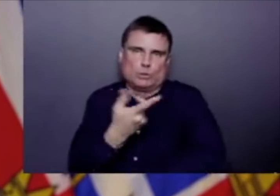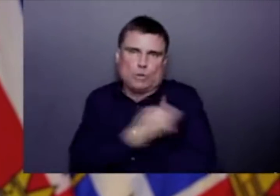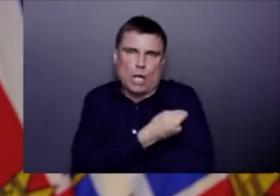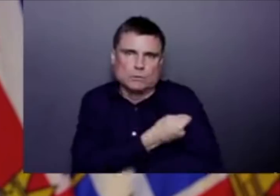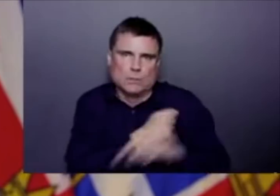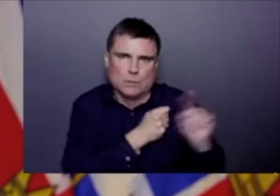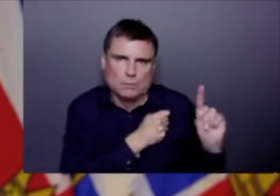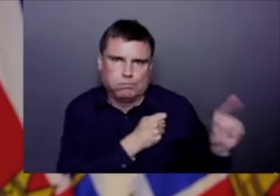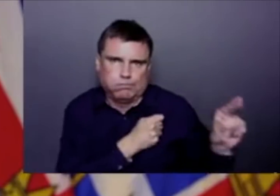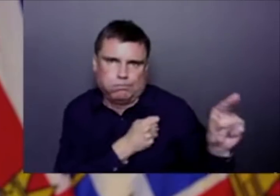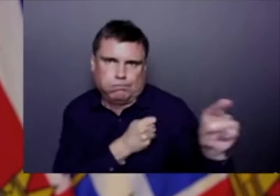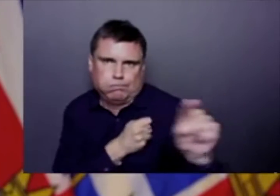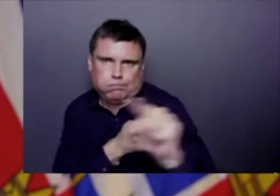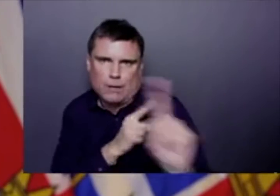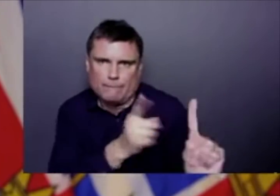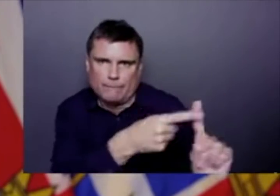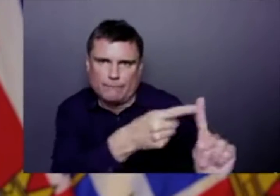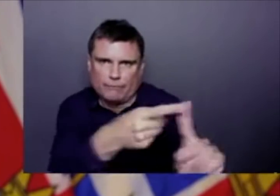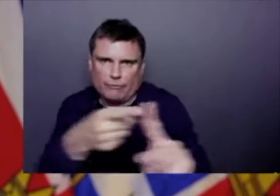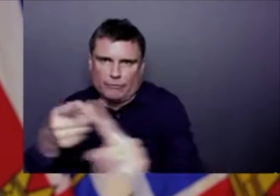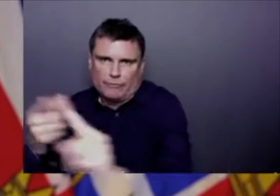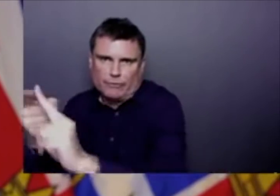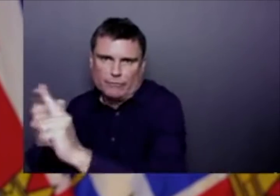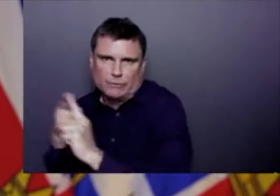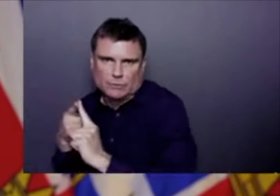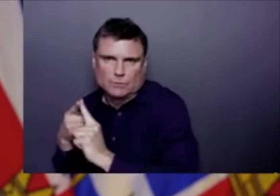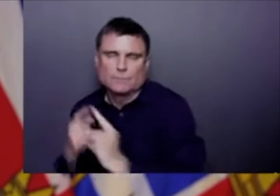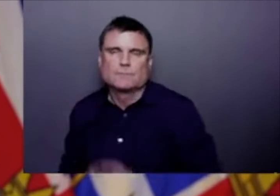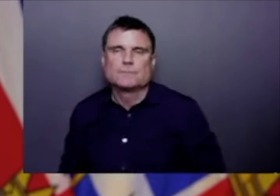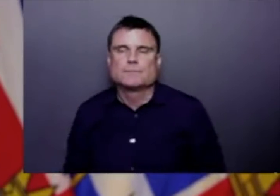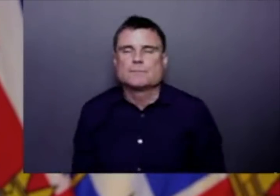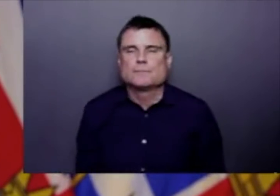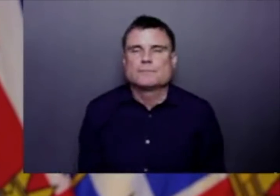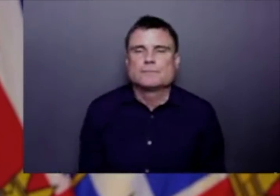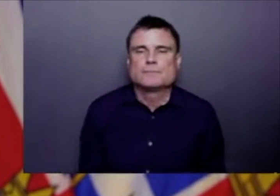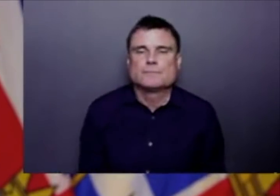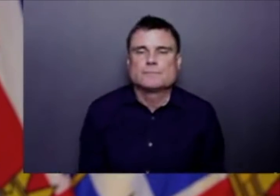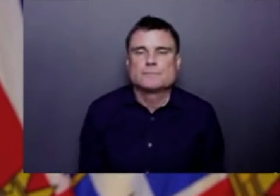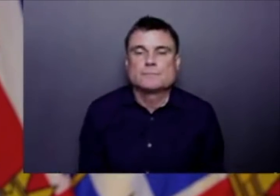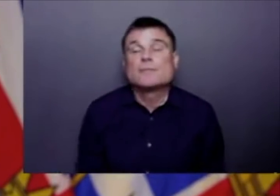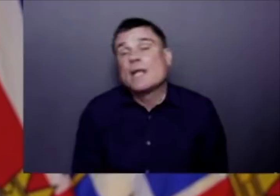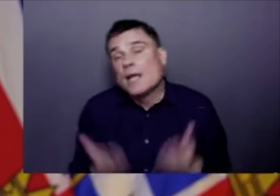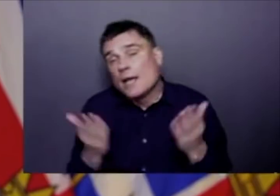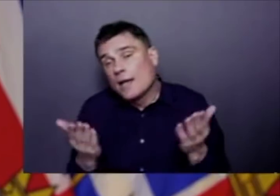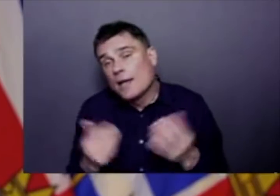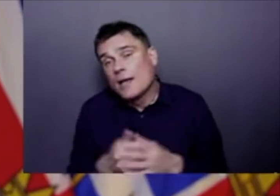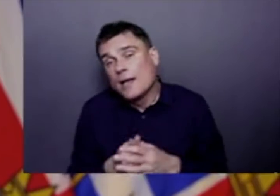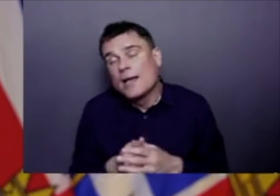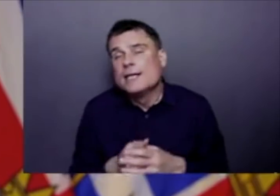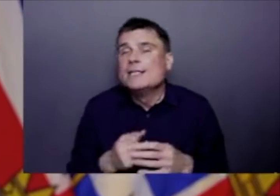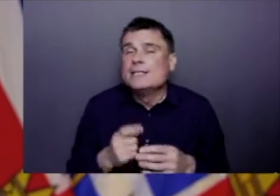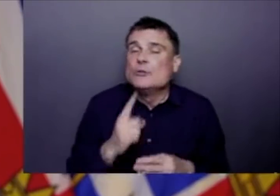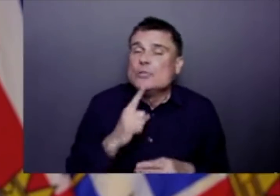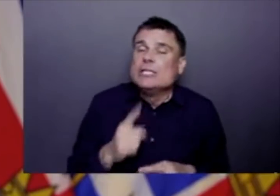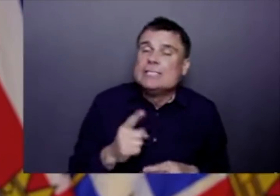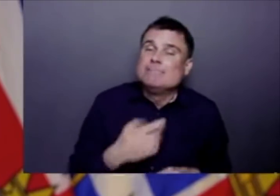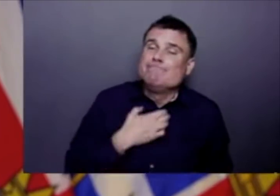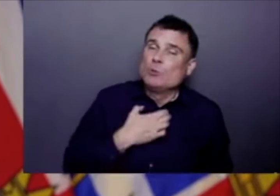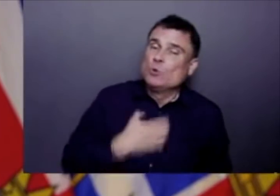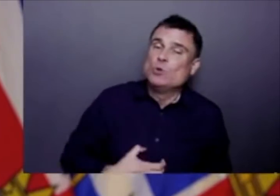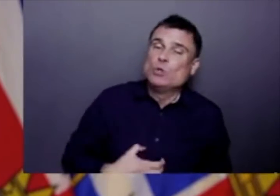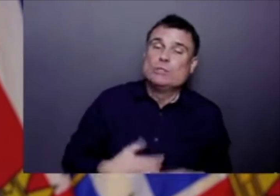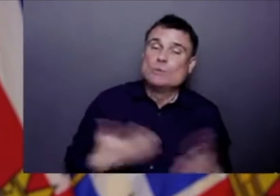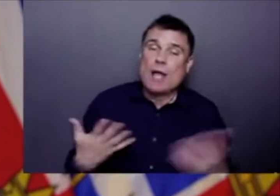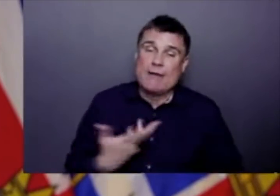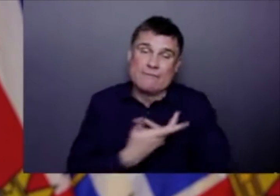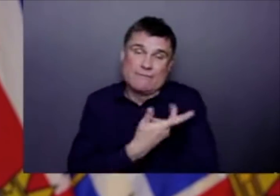shows, it would be just wonderful if we could if people only needed a single dose. That would make our life so much easier. Next question is